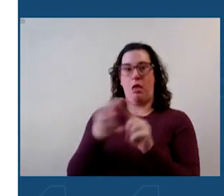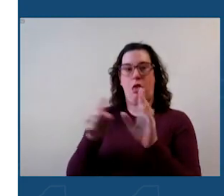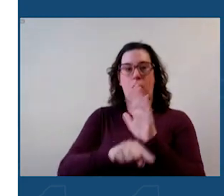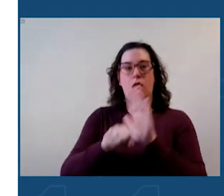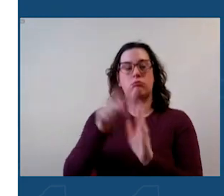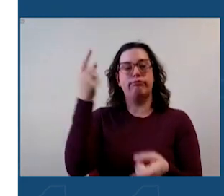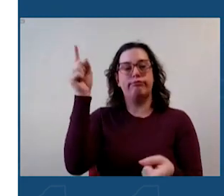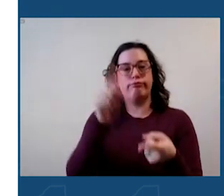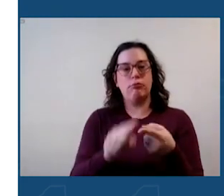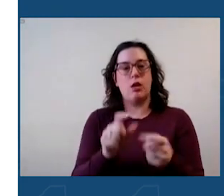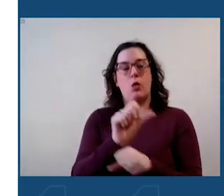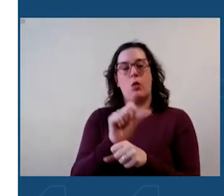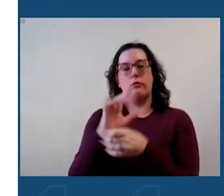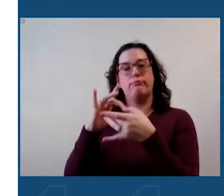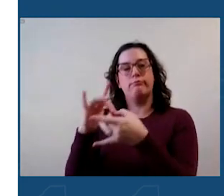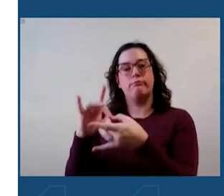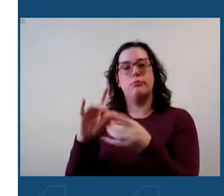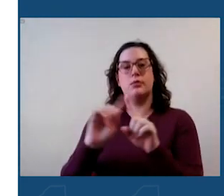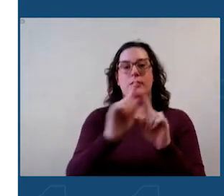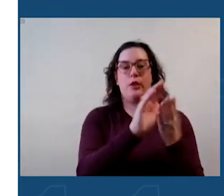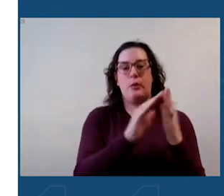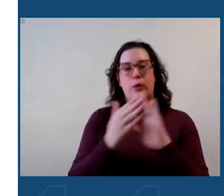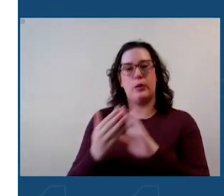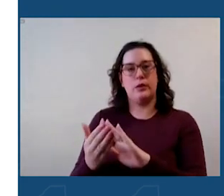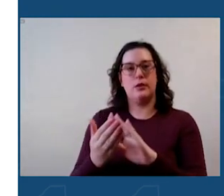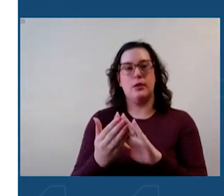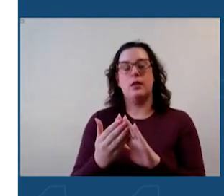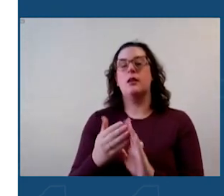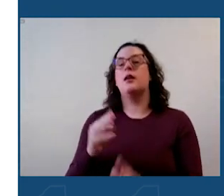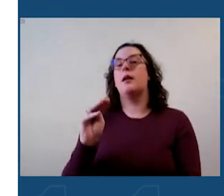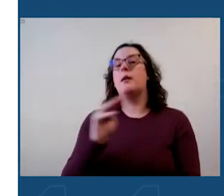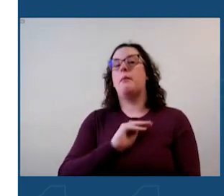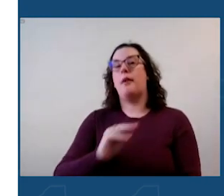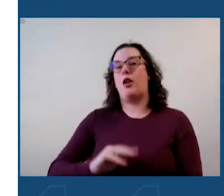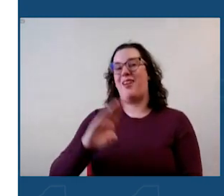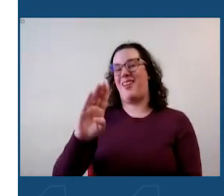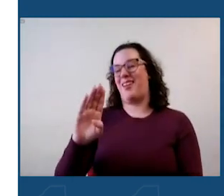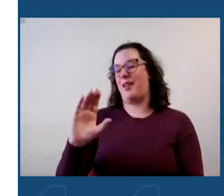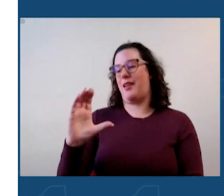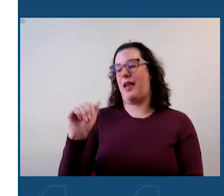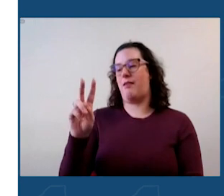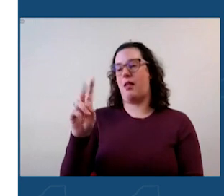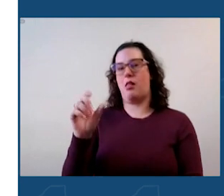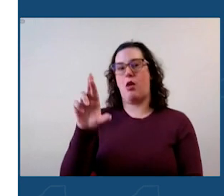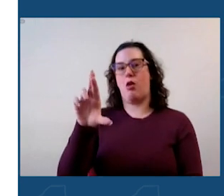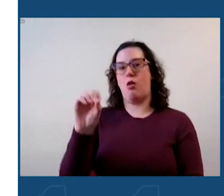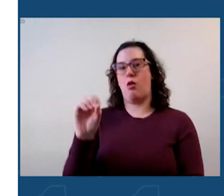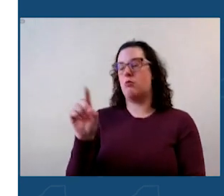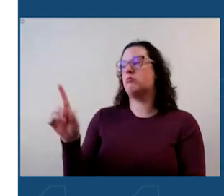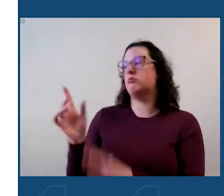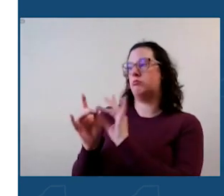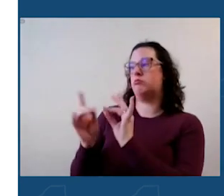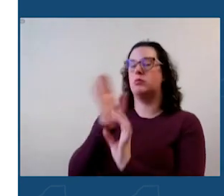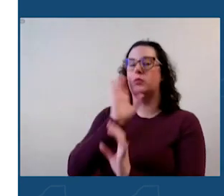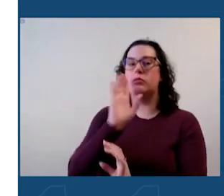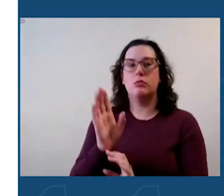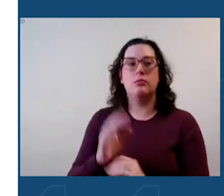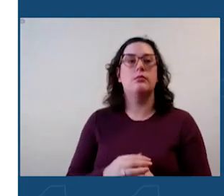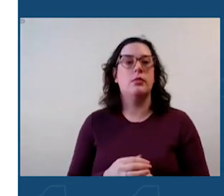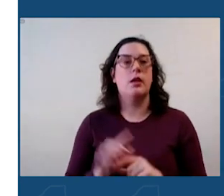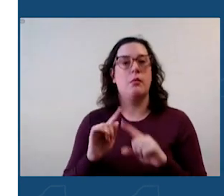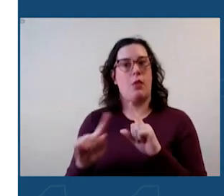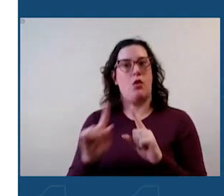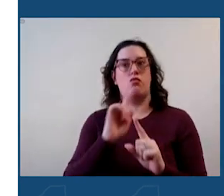with the communities. Just to add a word about Mayor Cavallaro. You know, we have that really